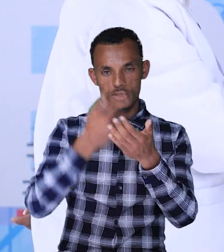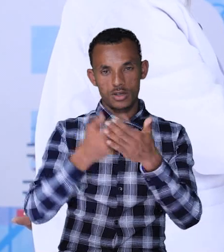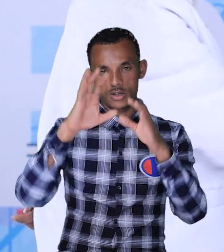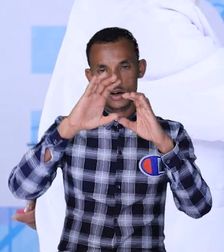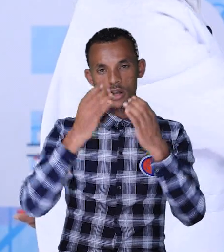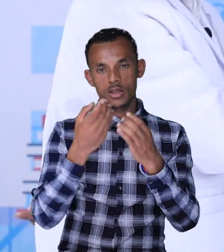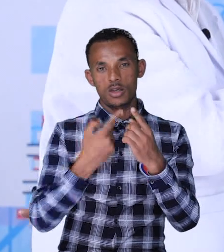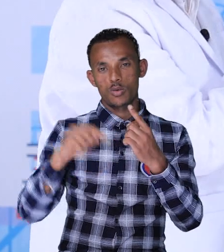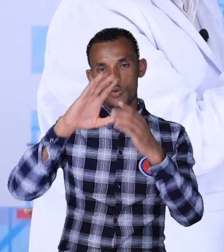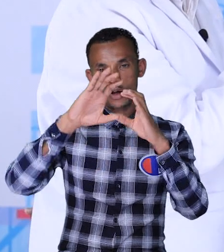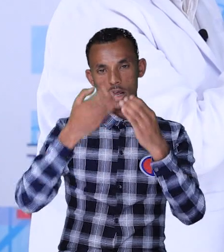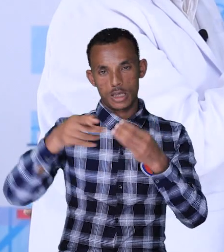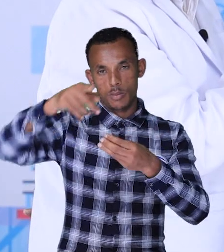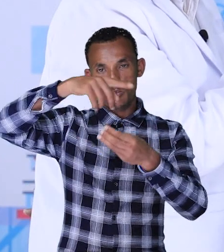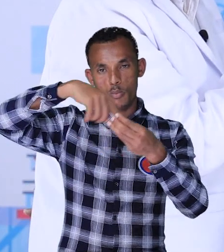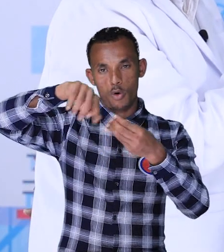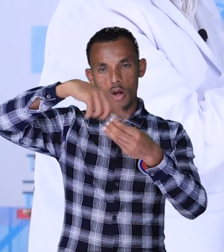classes into class boundaries.